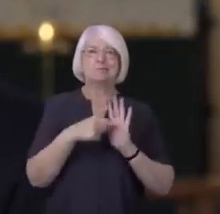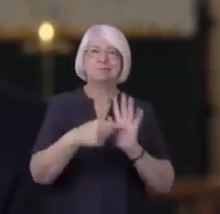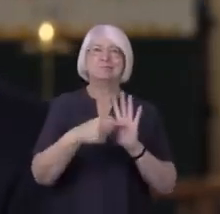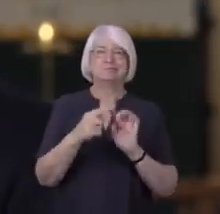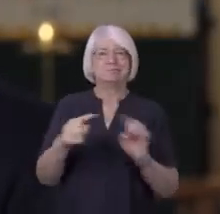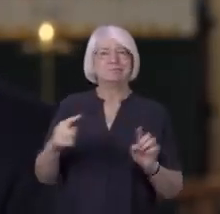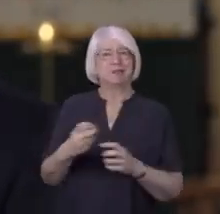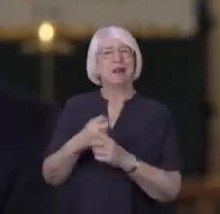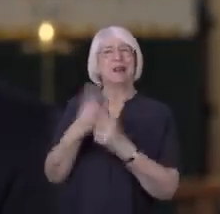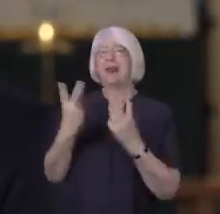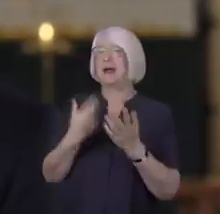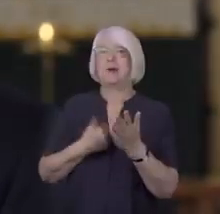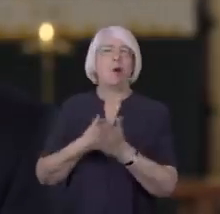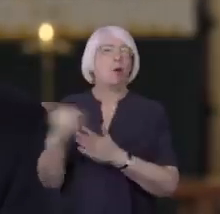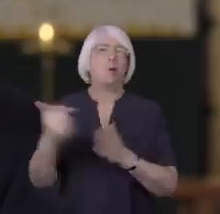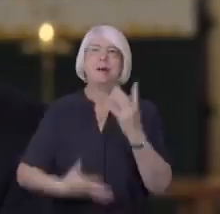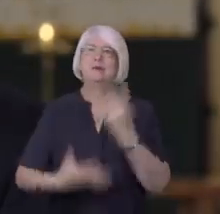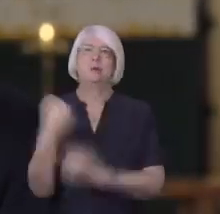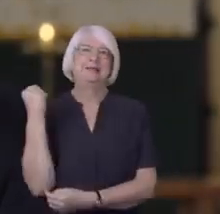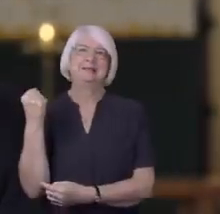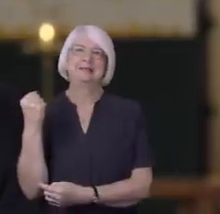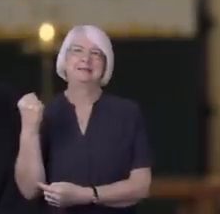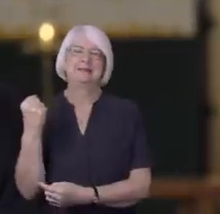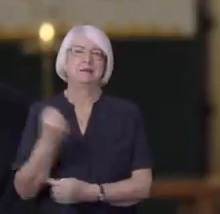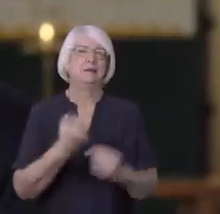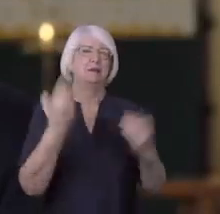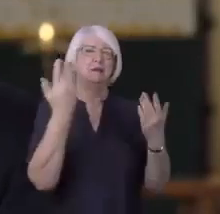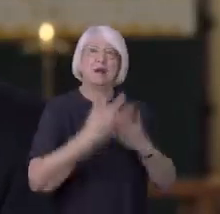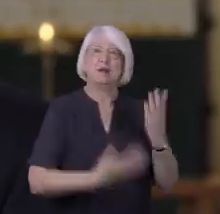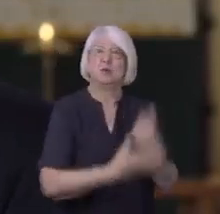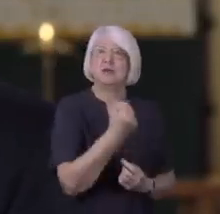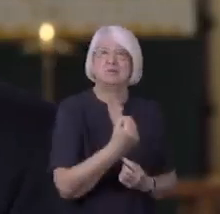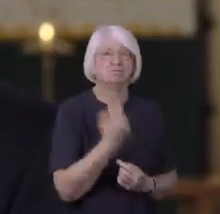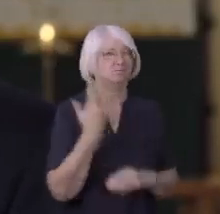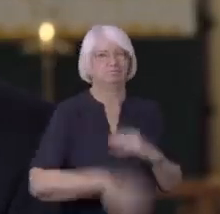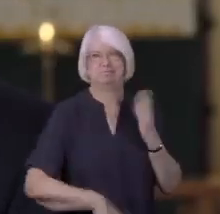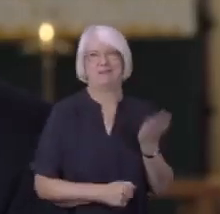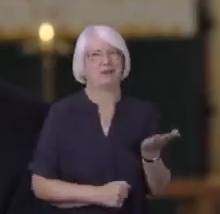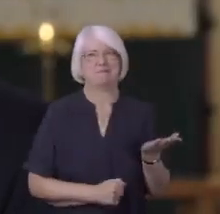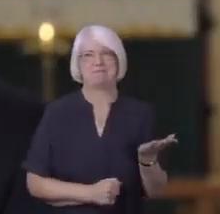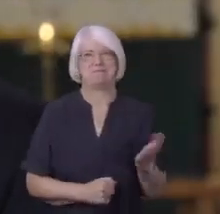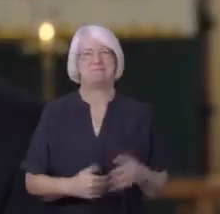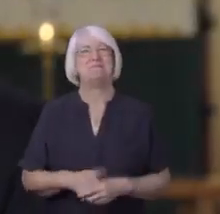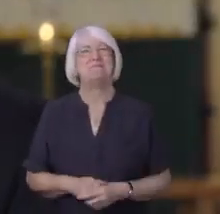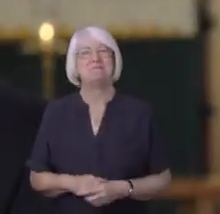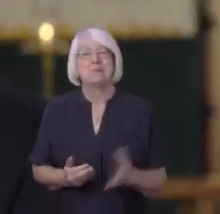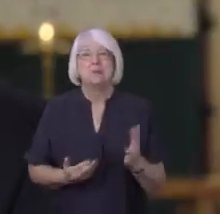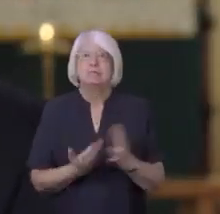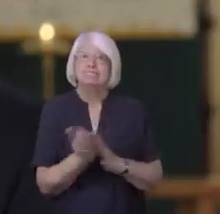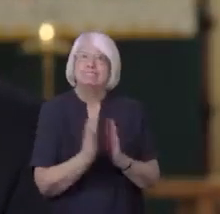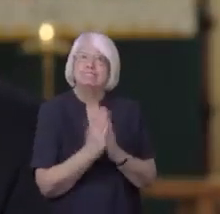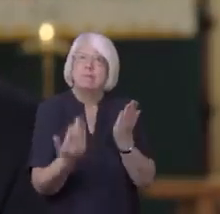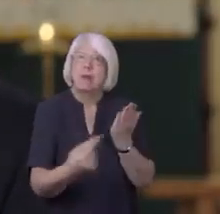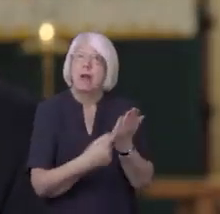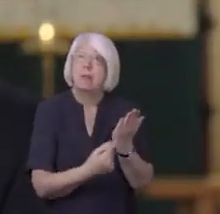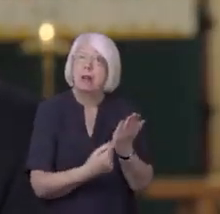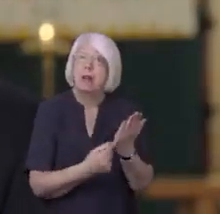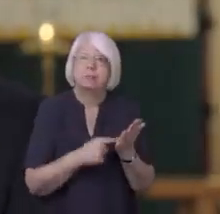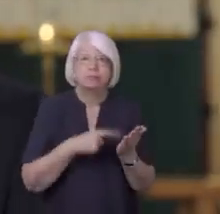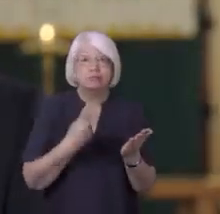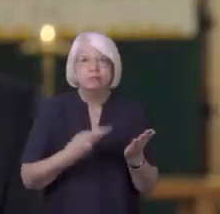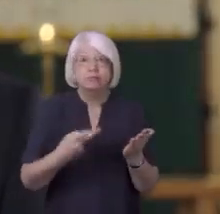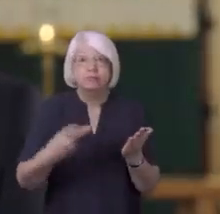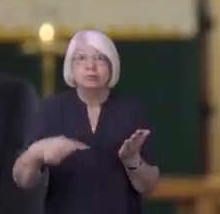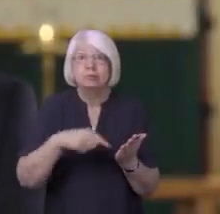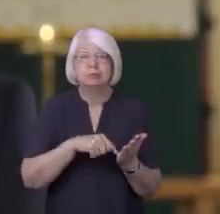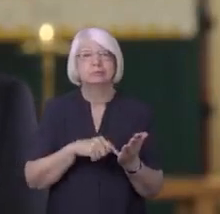light always overcomes darkness. Throughout the Bible, time and time again, Jesus is described as the